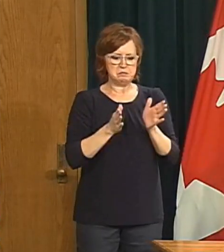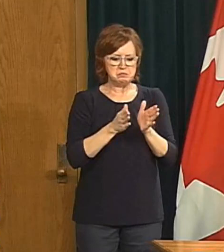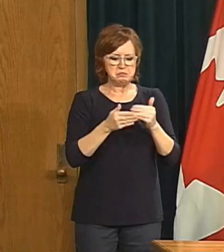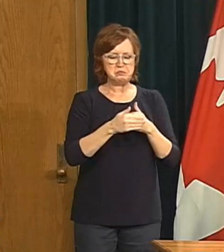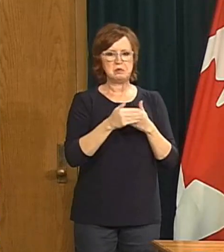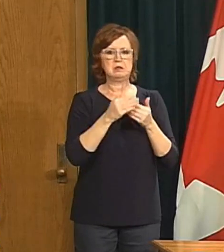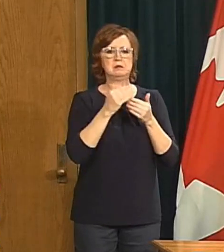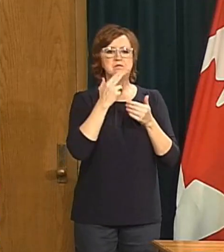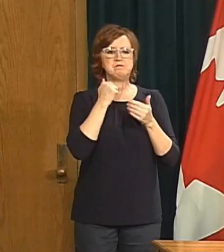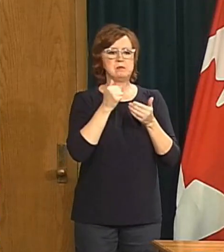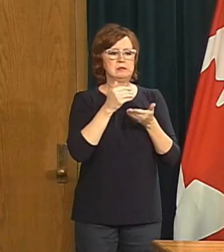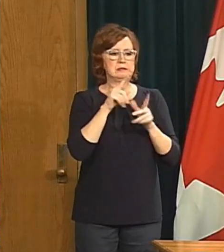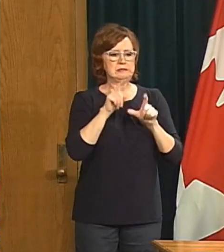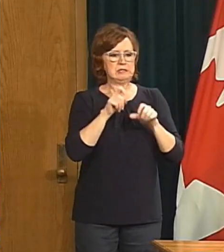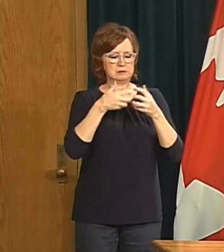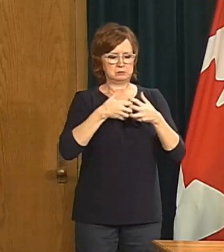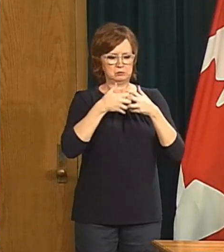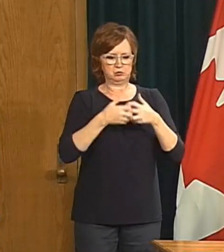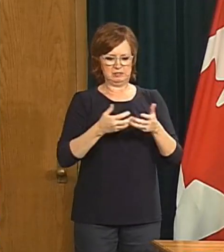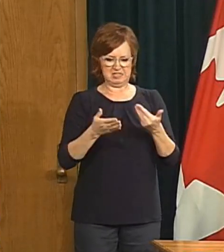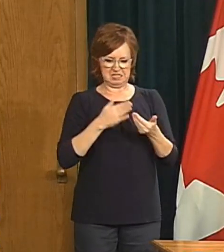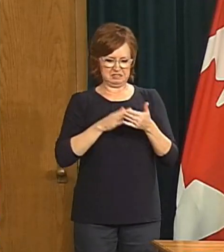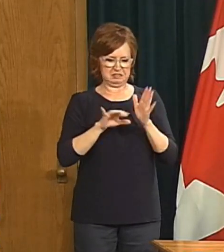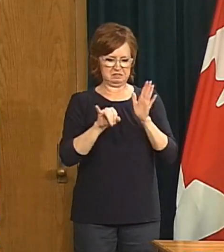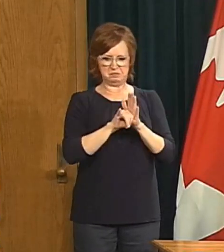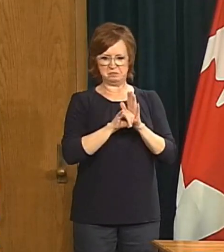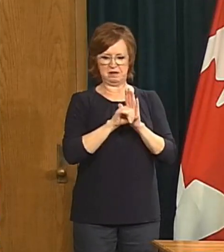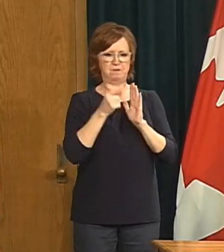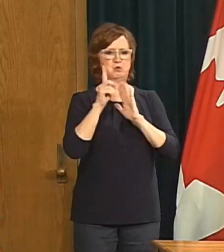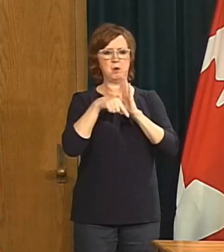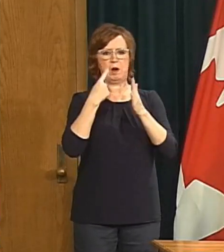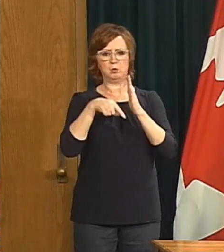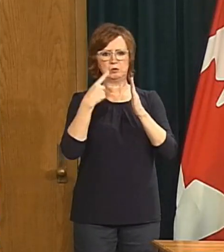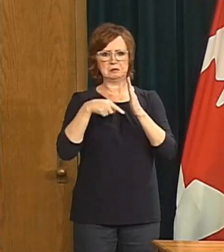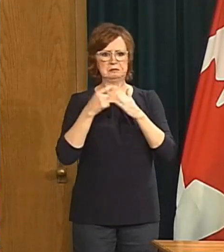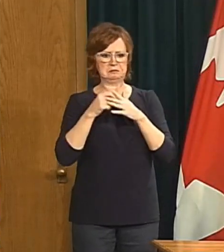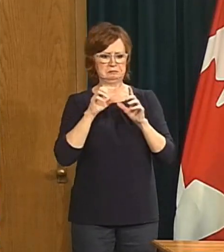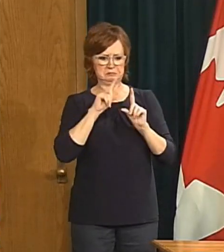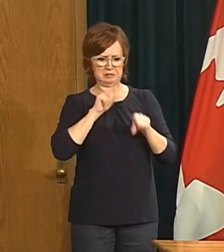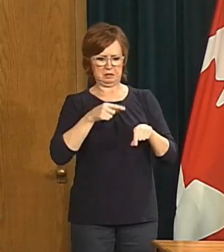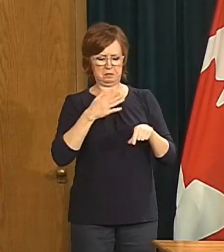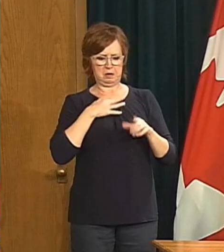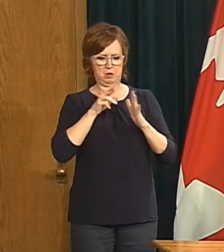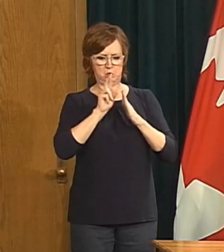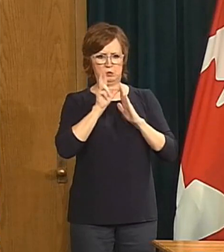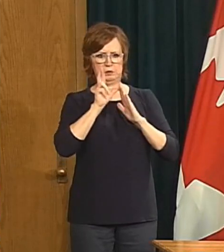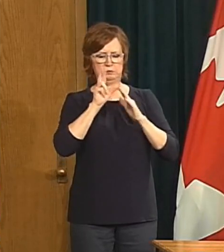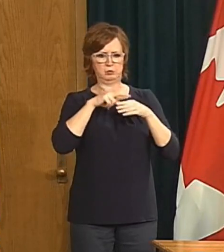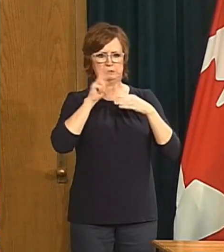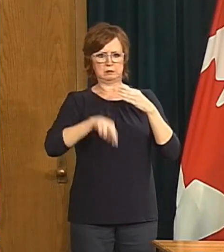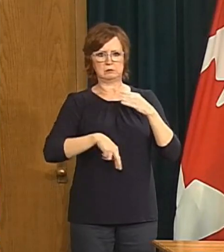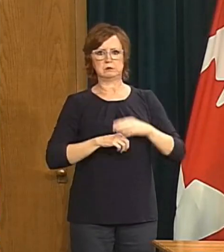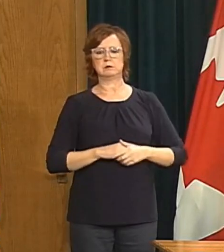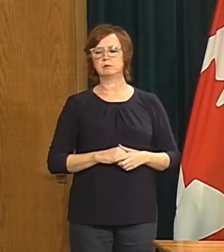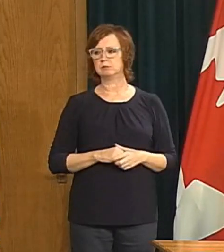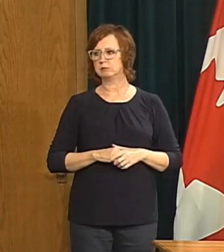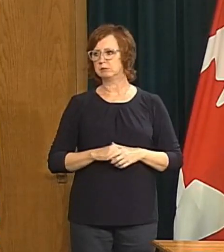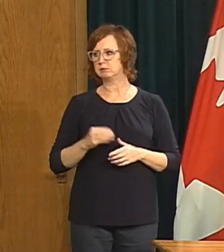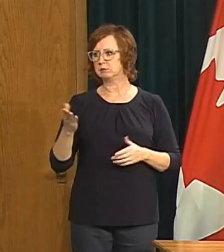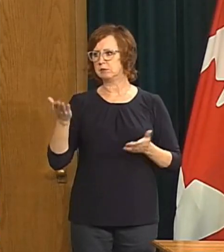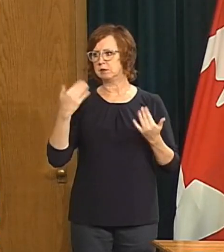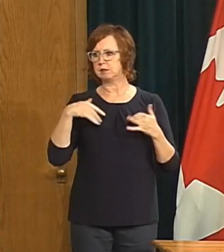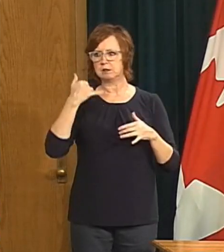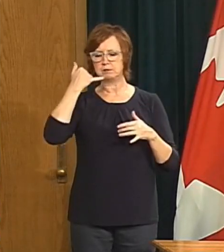to up our accessibility and our ability to test in numbers in the weeks ahead. We'll take our next question from the